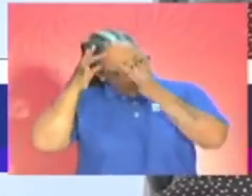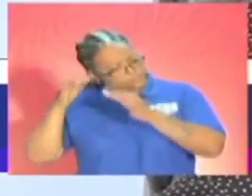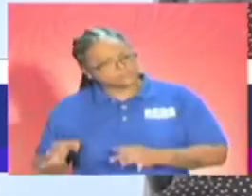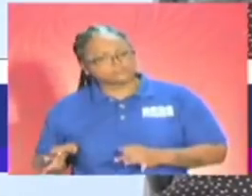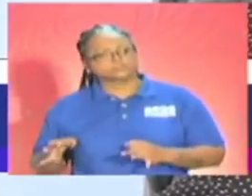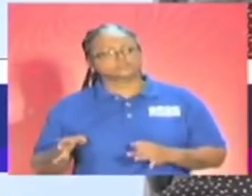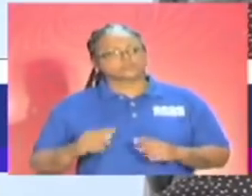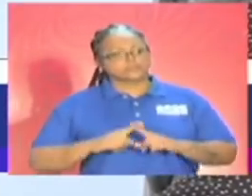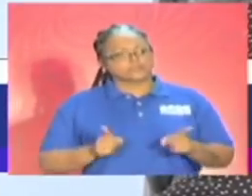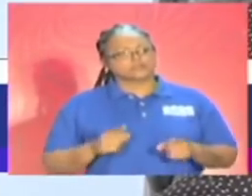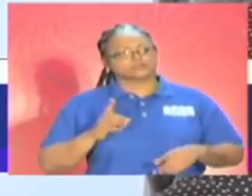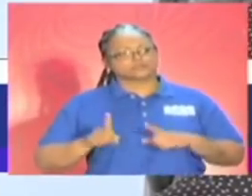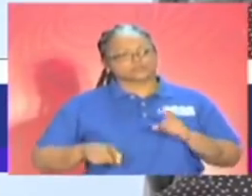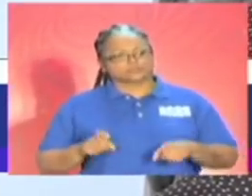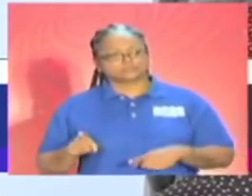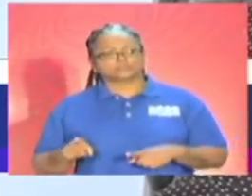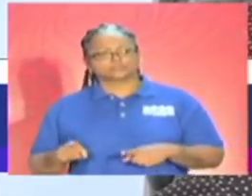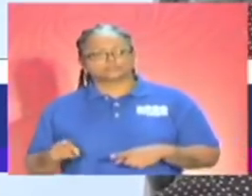a difference.